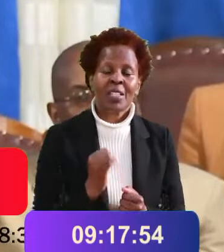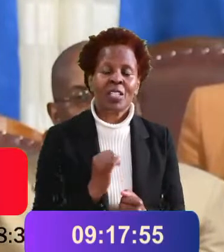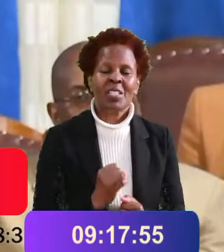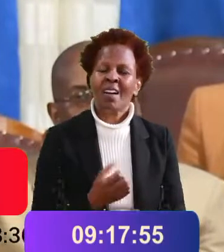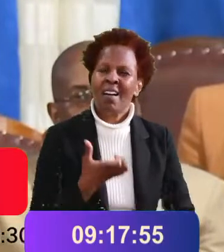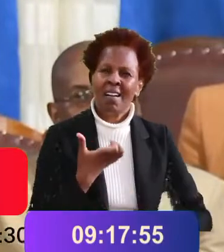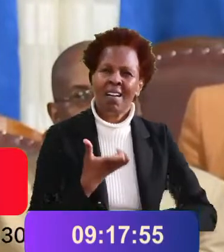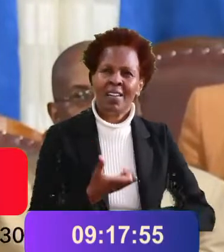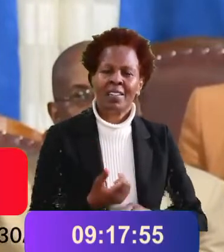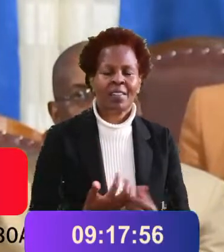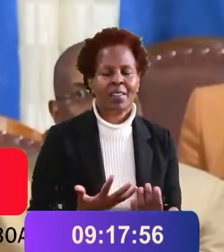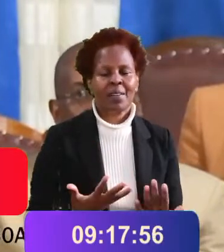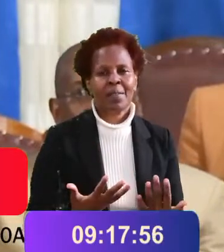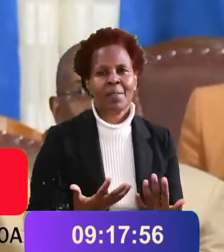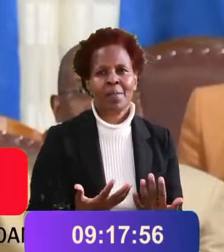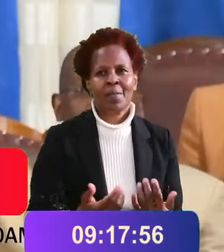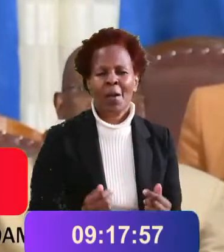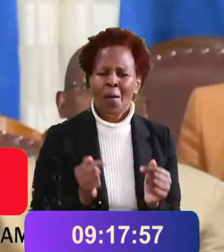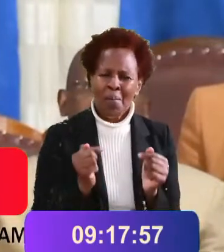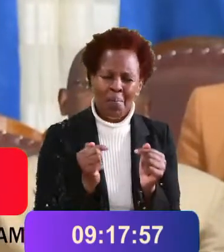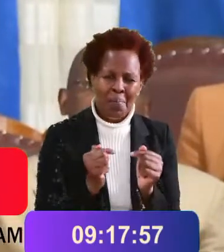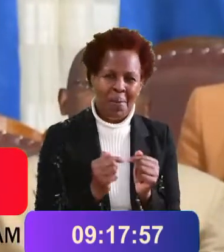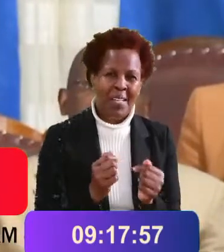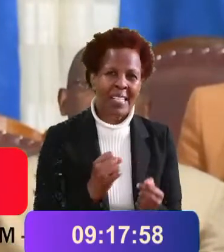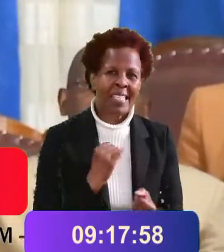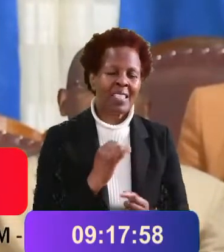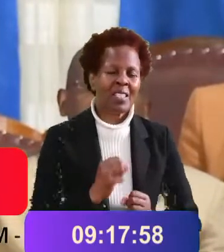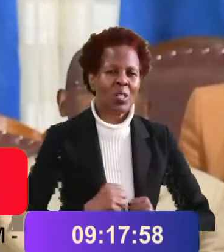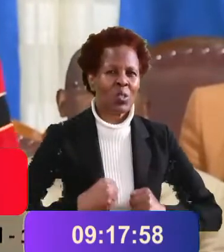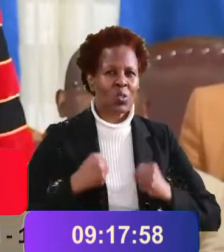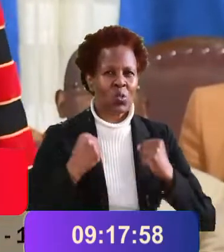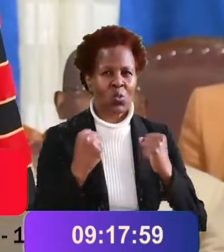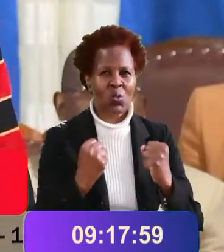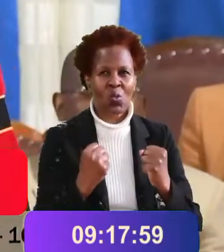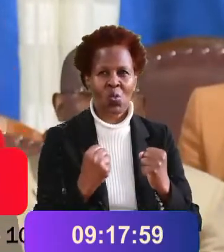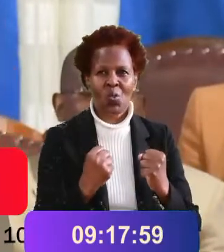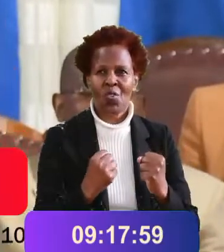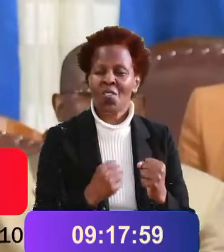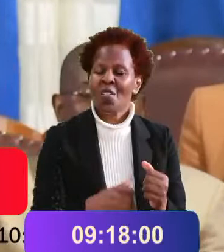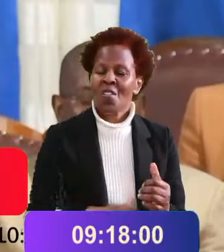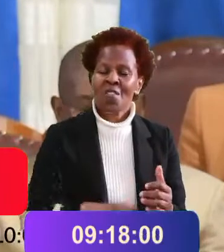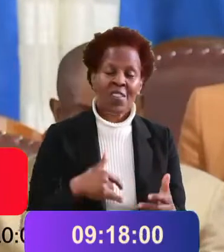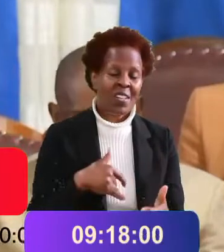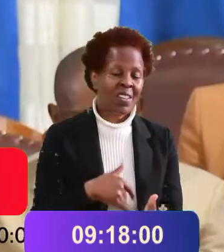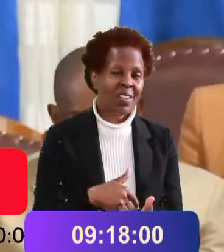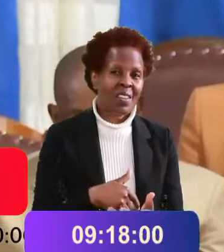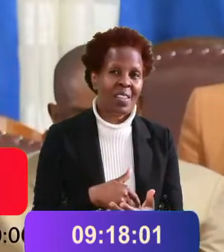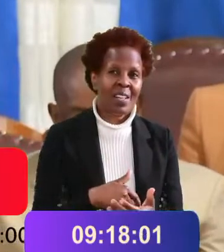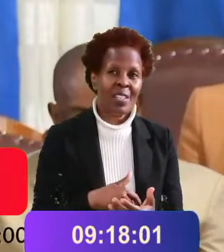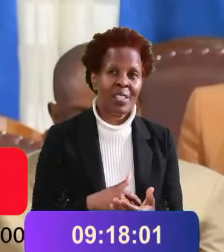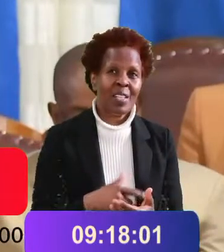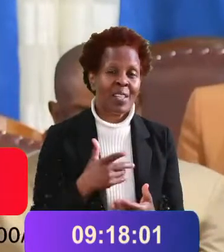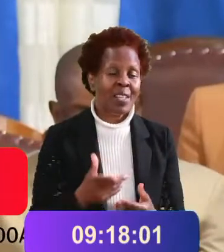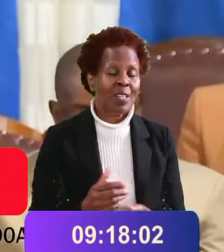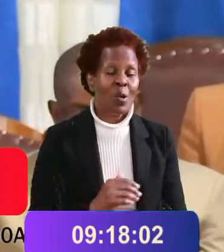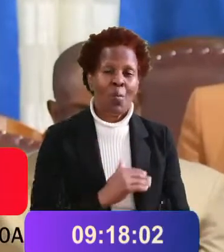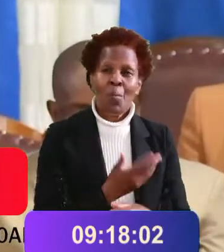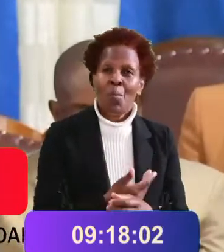hardest things. Pain is such a strong emotion, such an overpowering emotion.